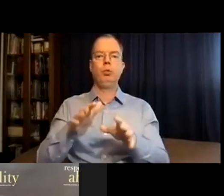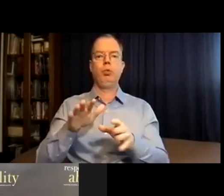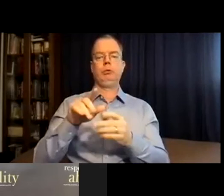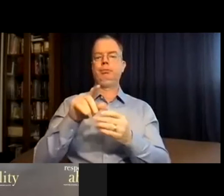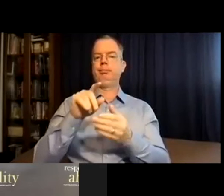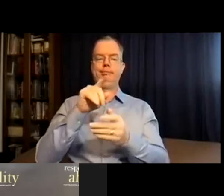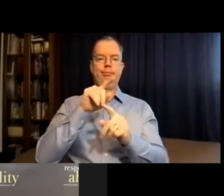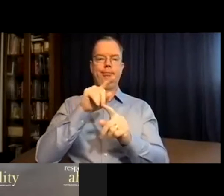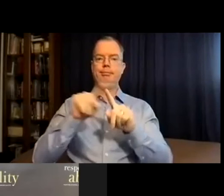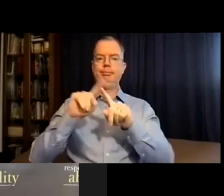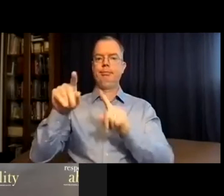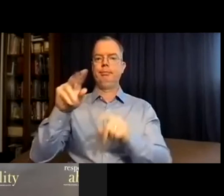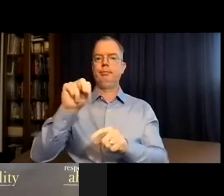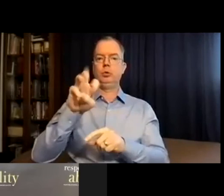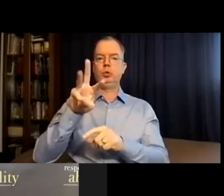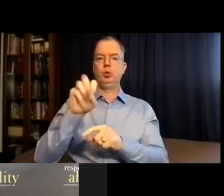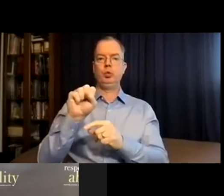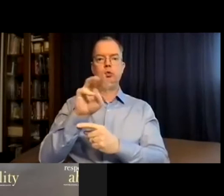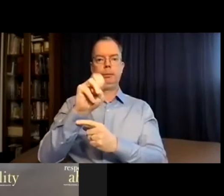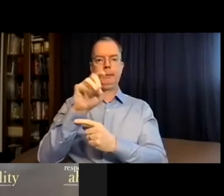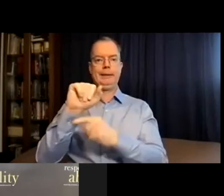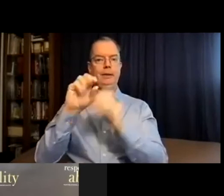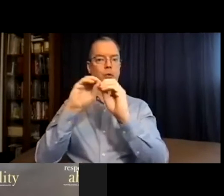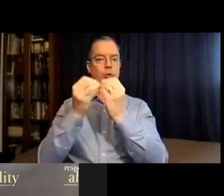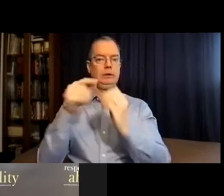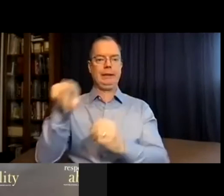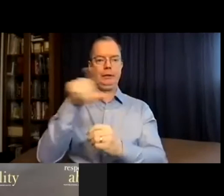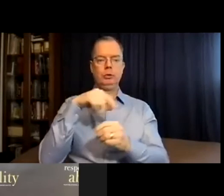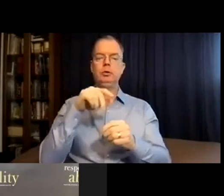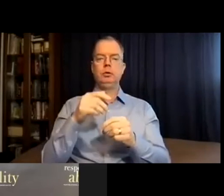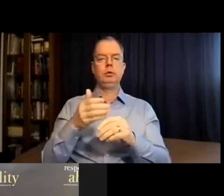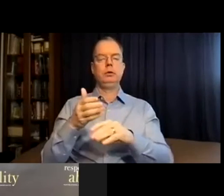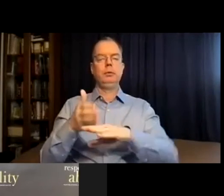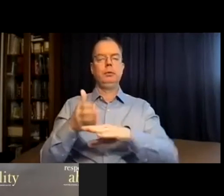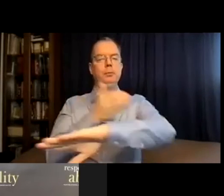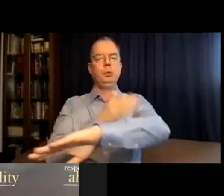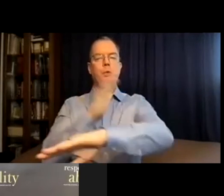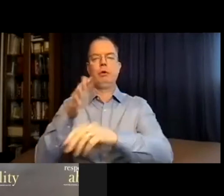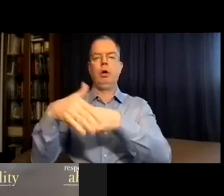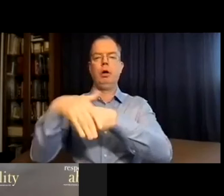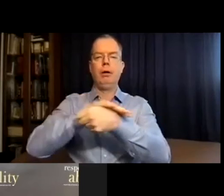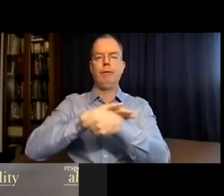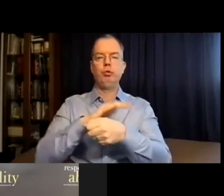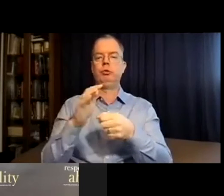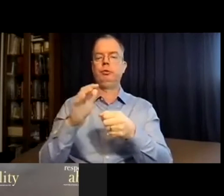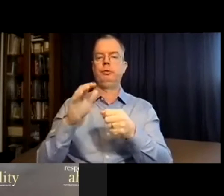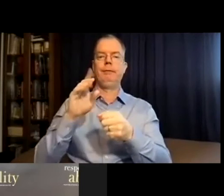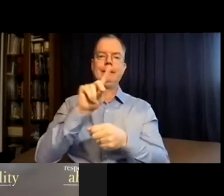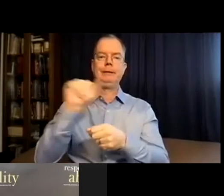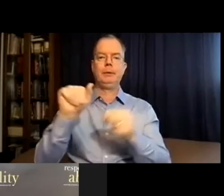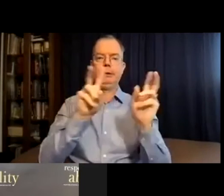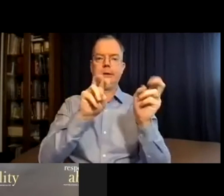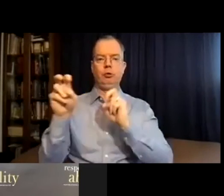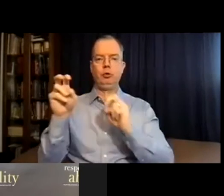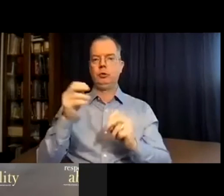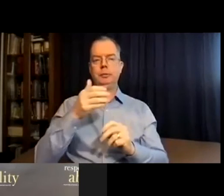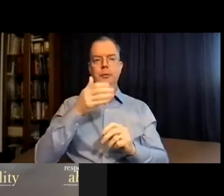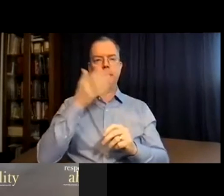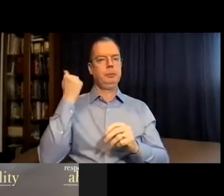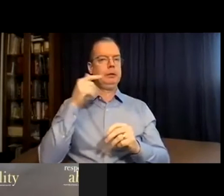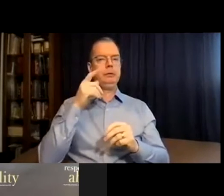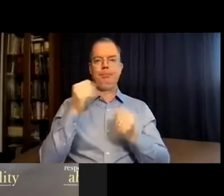working with people in print and reporters and different news media organizations. And that improves